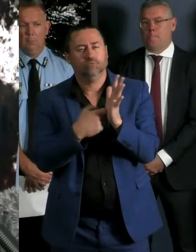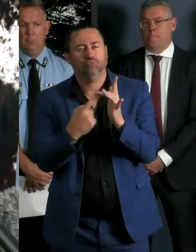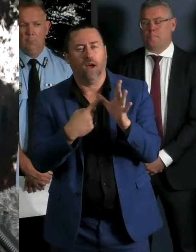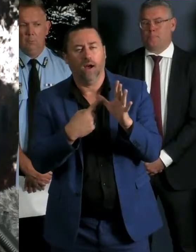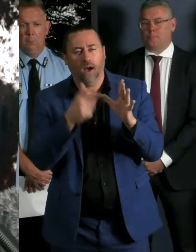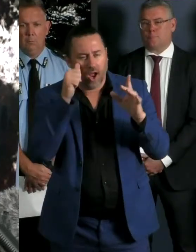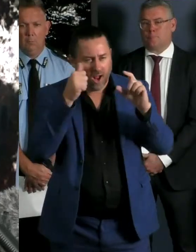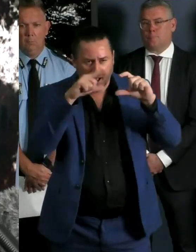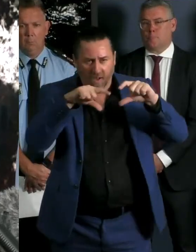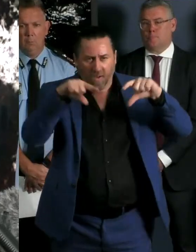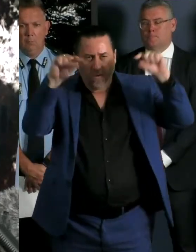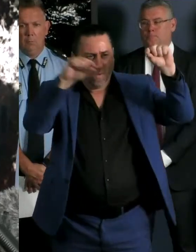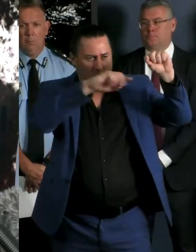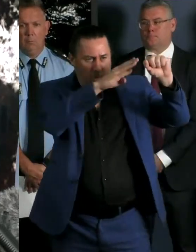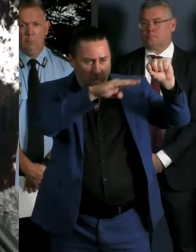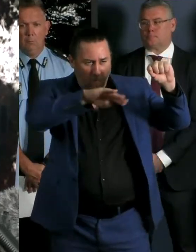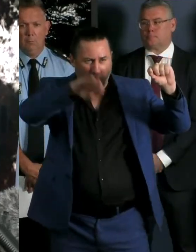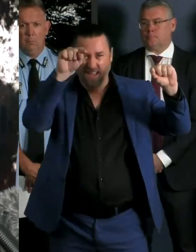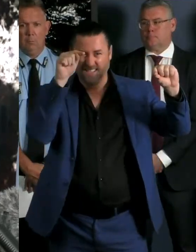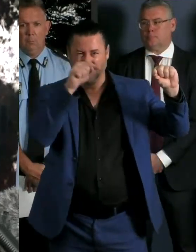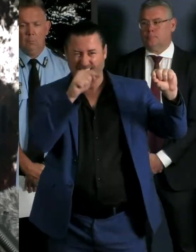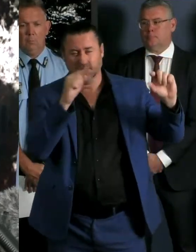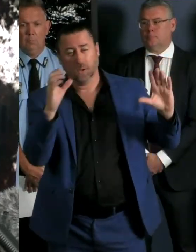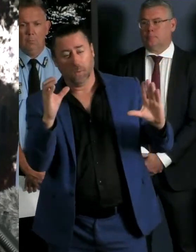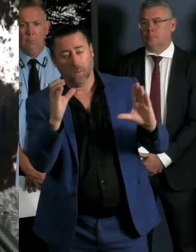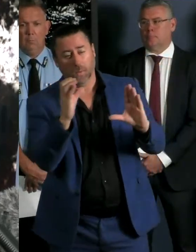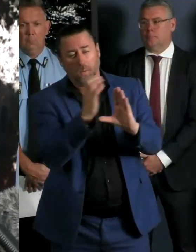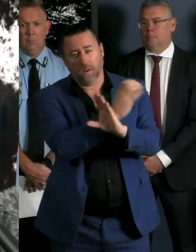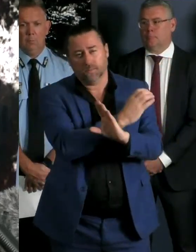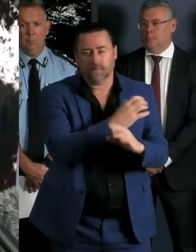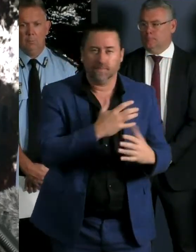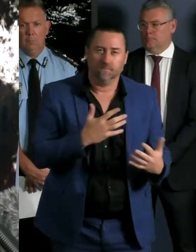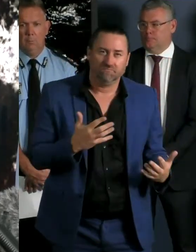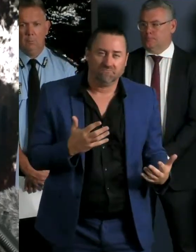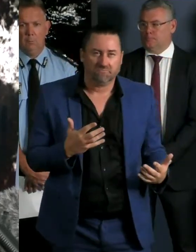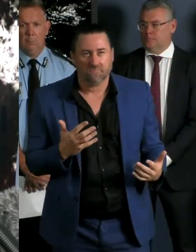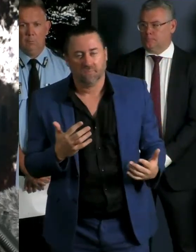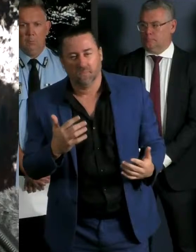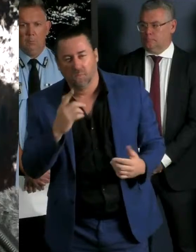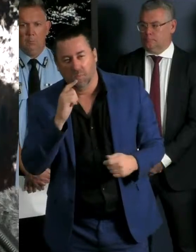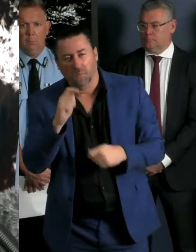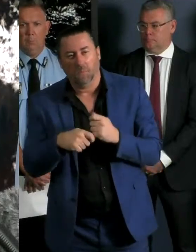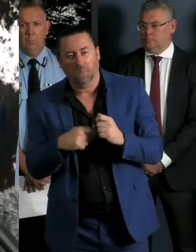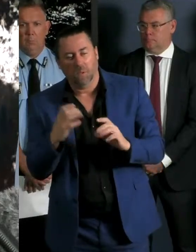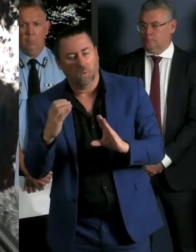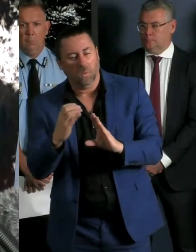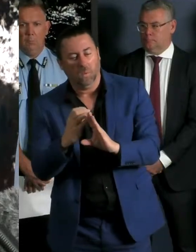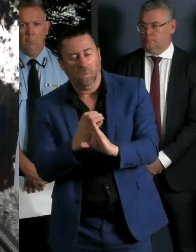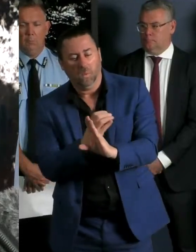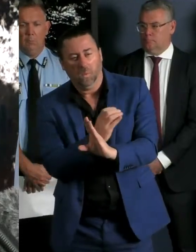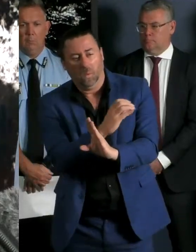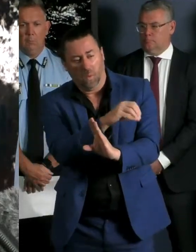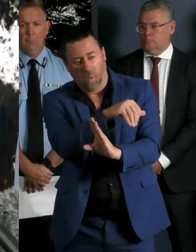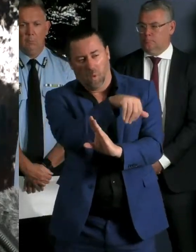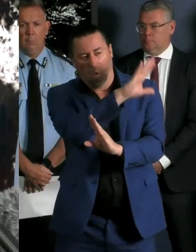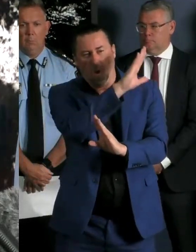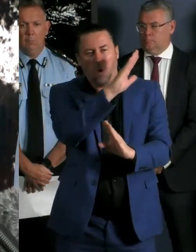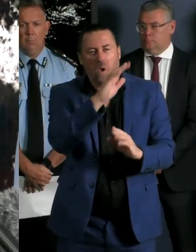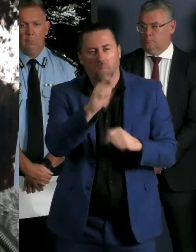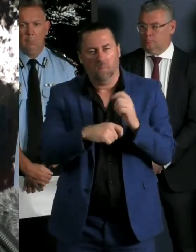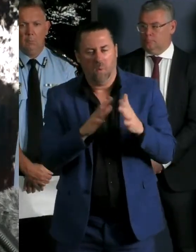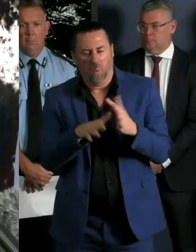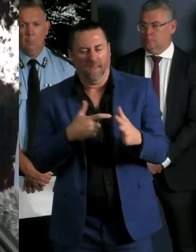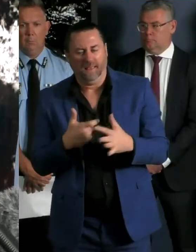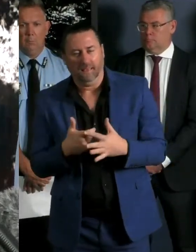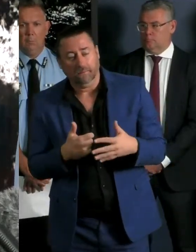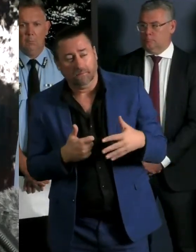timing isn't certain, but around sort of that weekend timing, it's looking to be in the Gulf of Carpentaria. Whether it